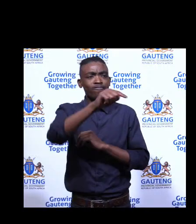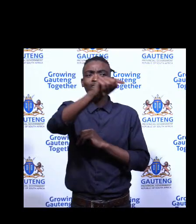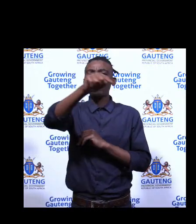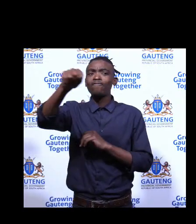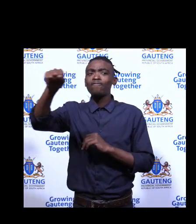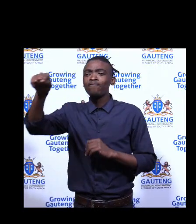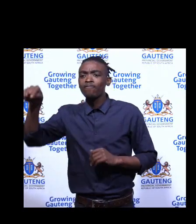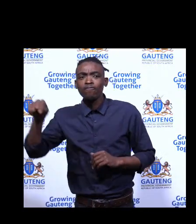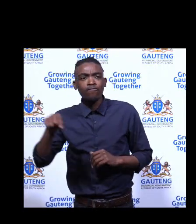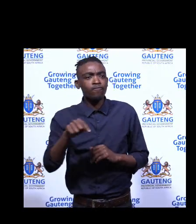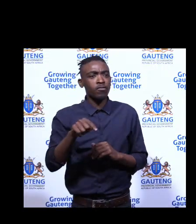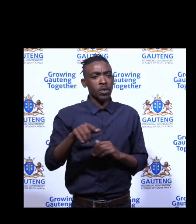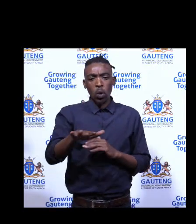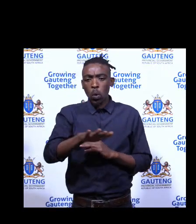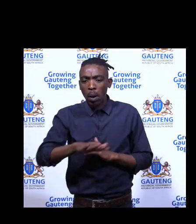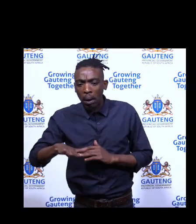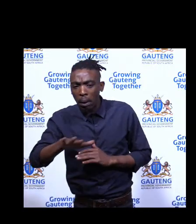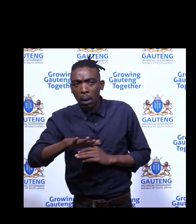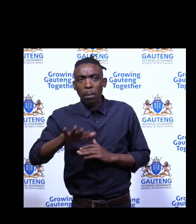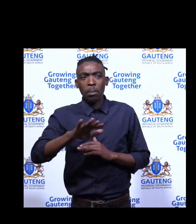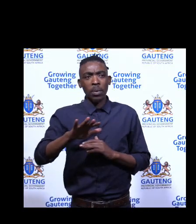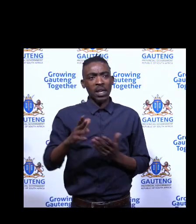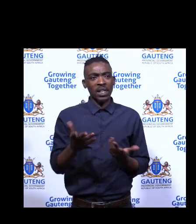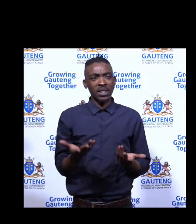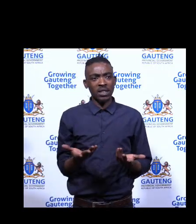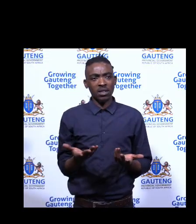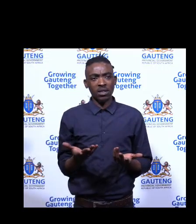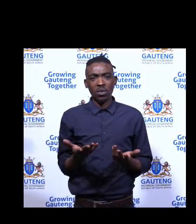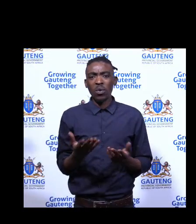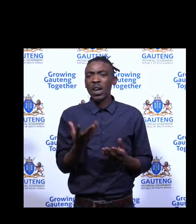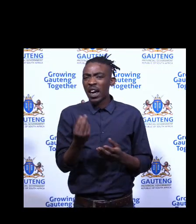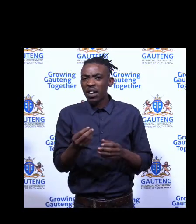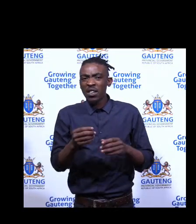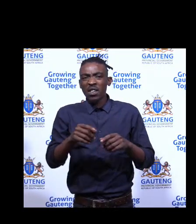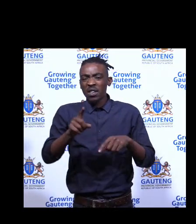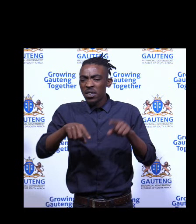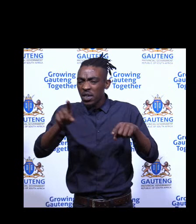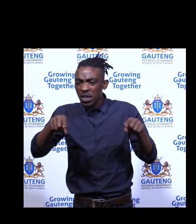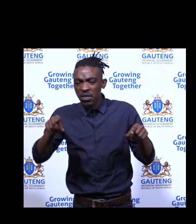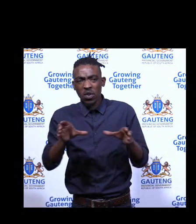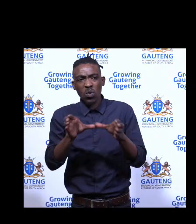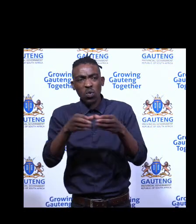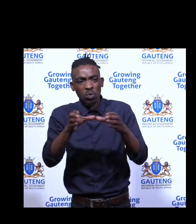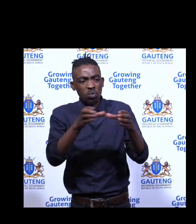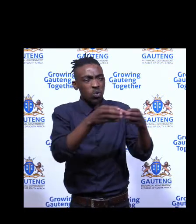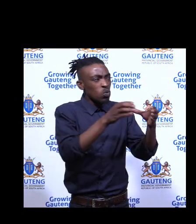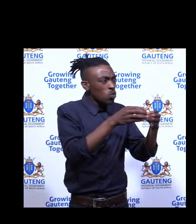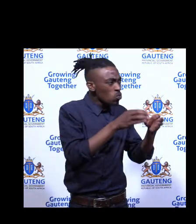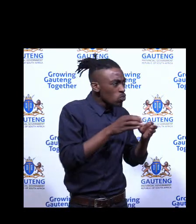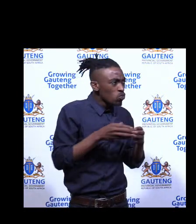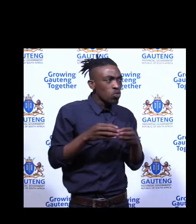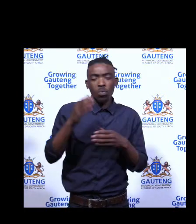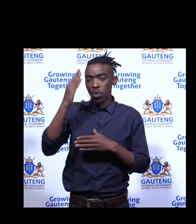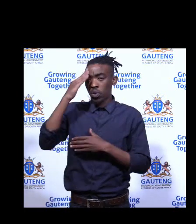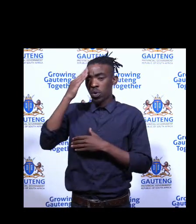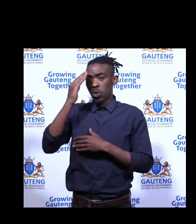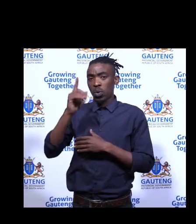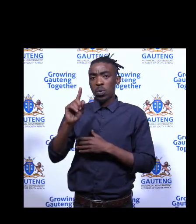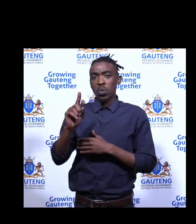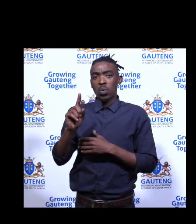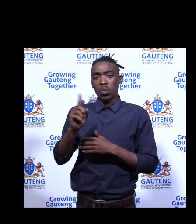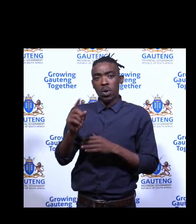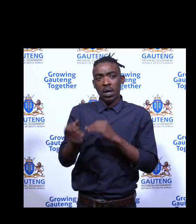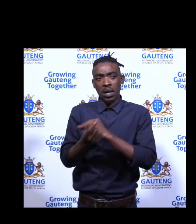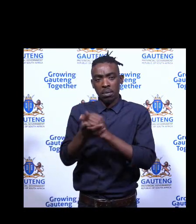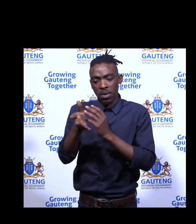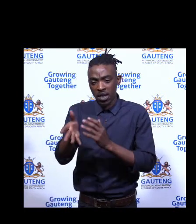dynamic that drives those hotspots, clusters different hotspots to create the final clusterization of the province.